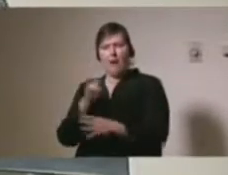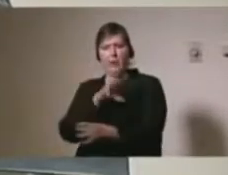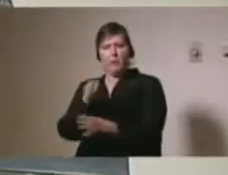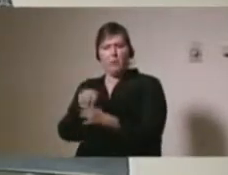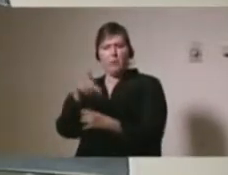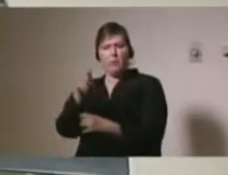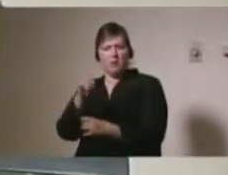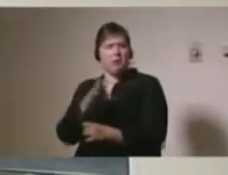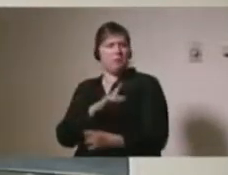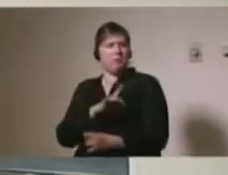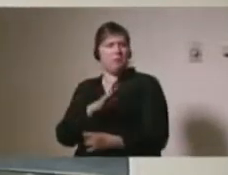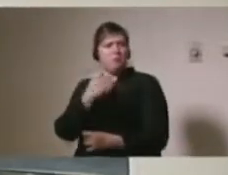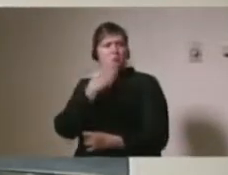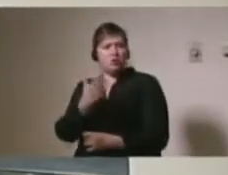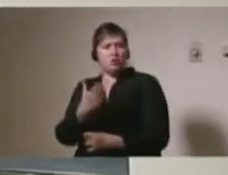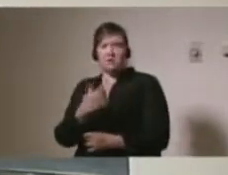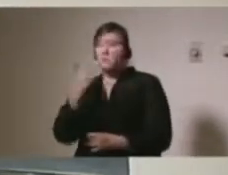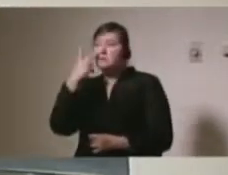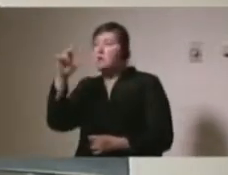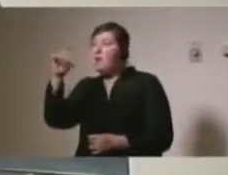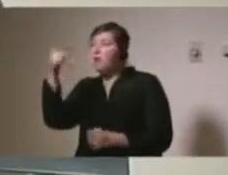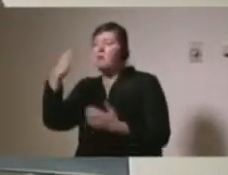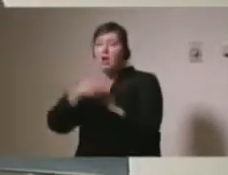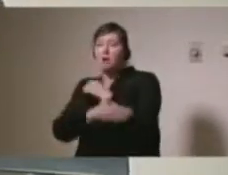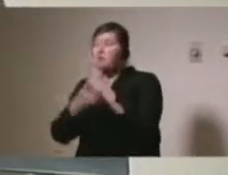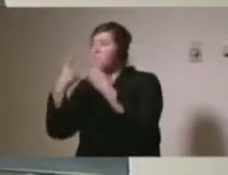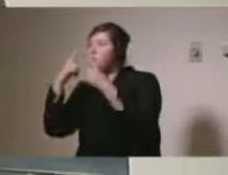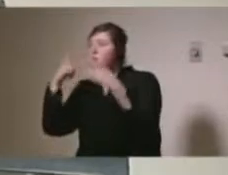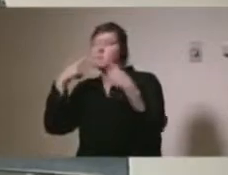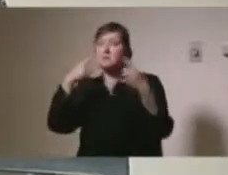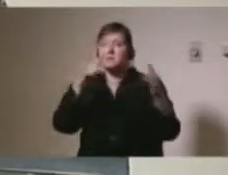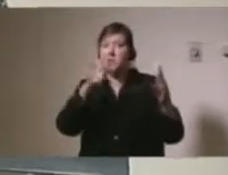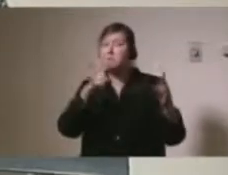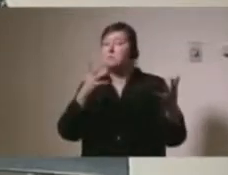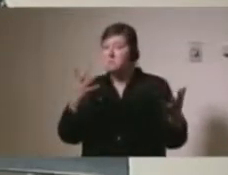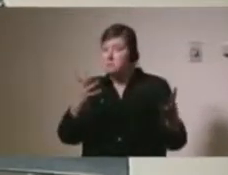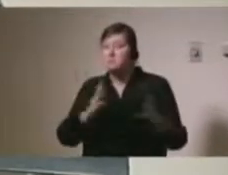the same situation. So I think that